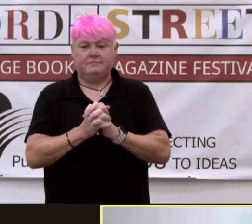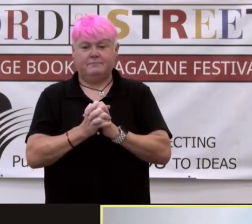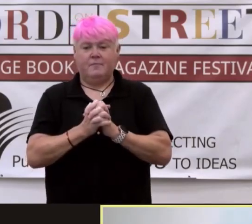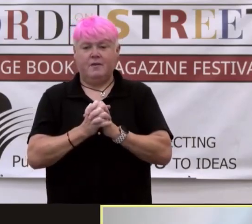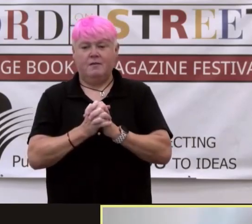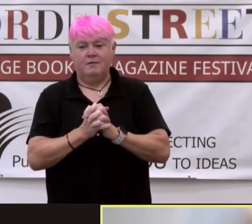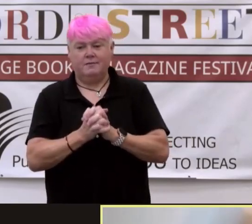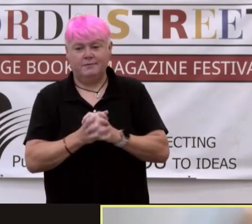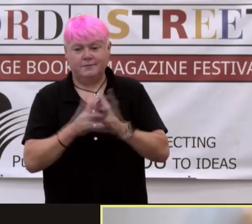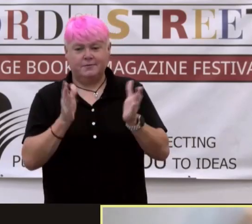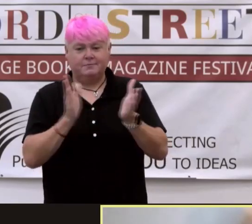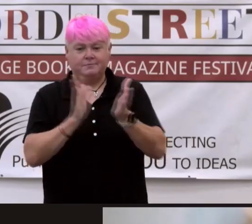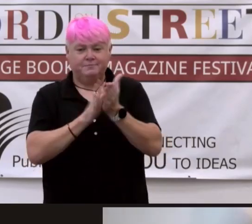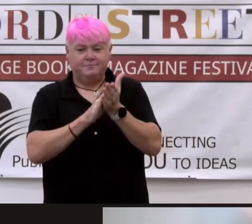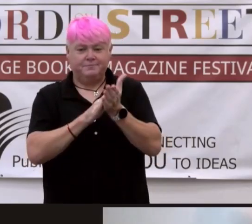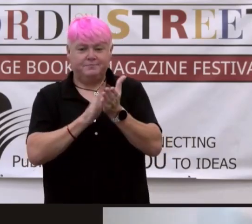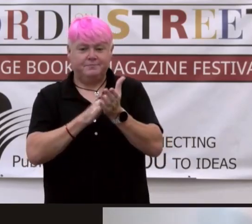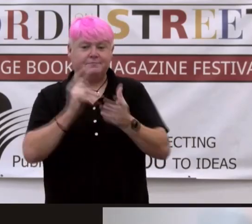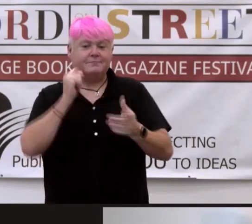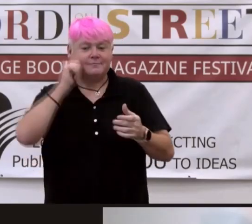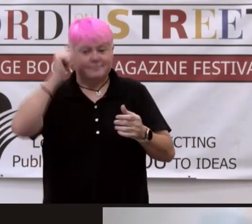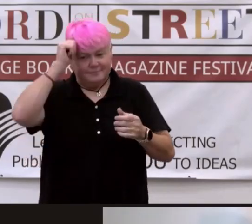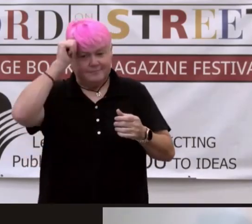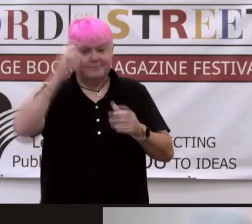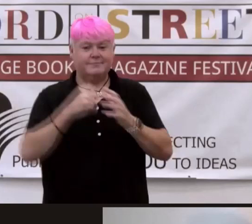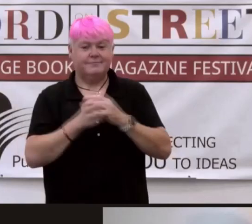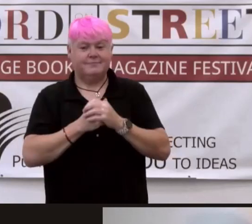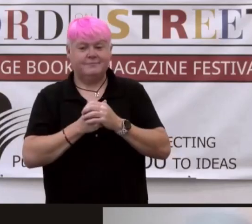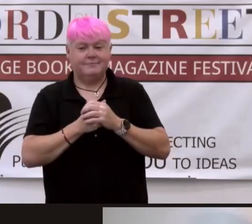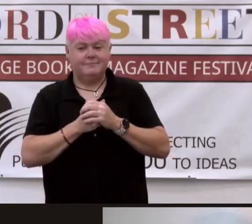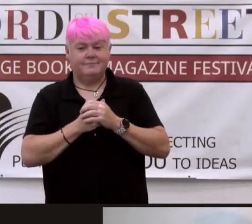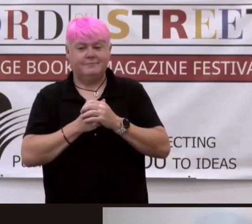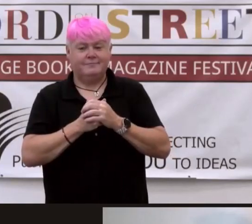bravo, actual teenager. Bravo. Very happy. Any others?